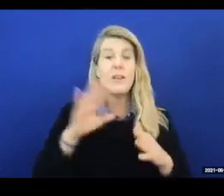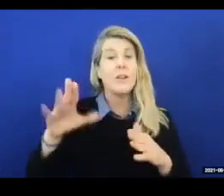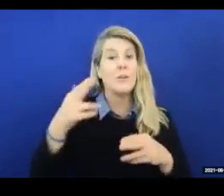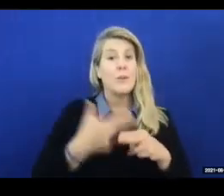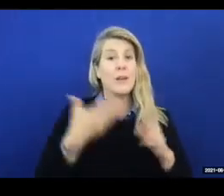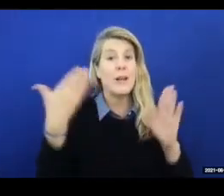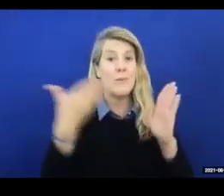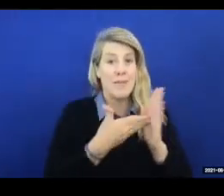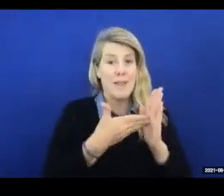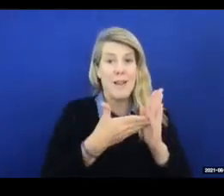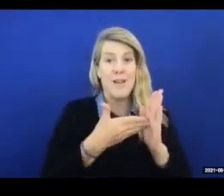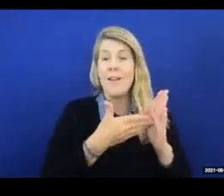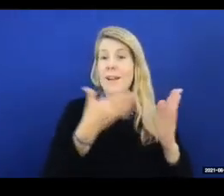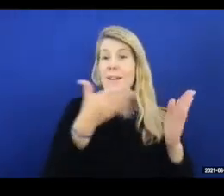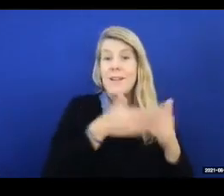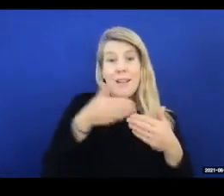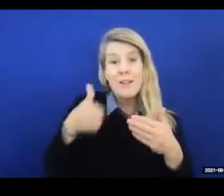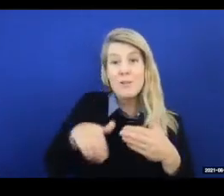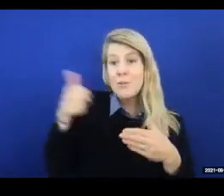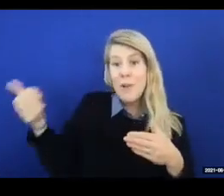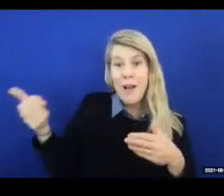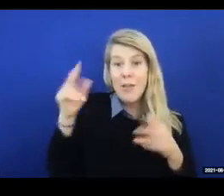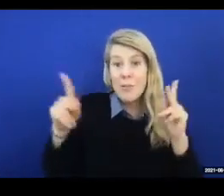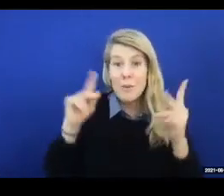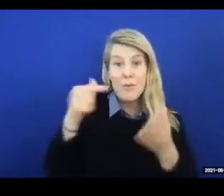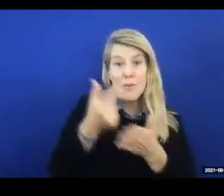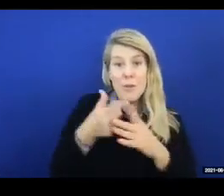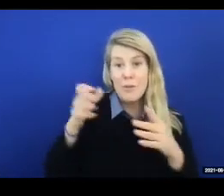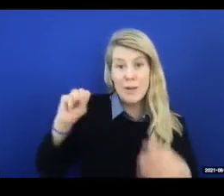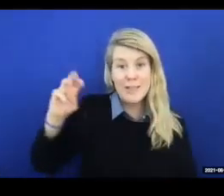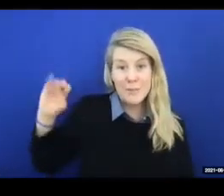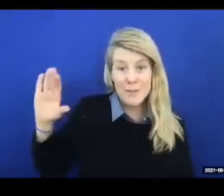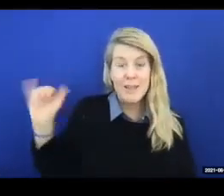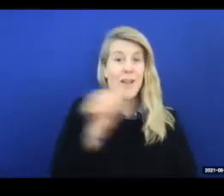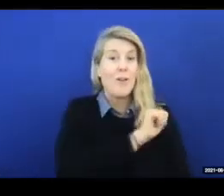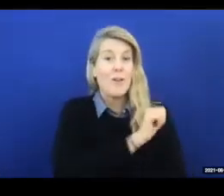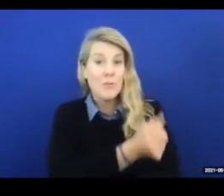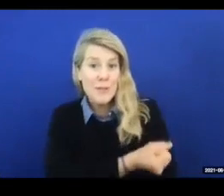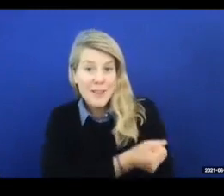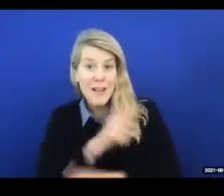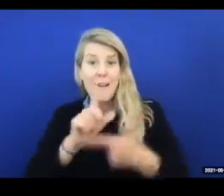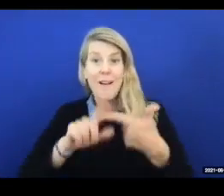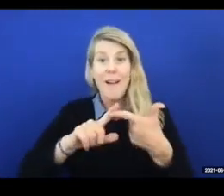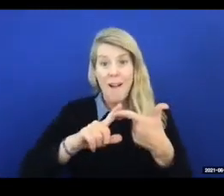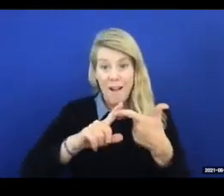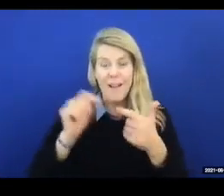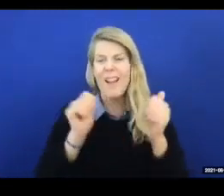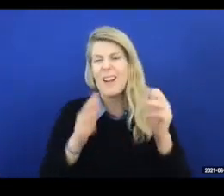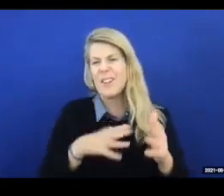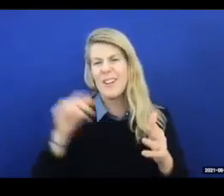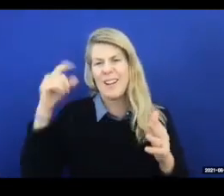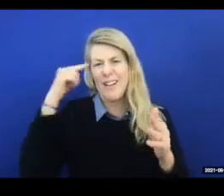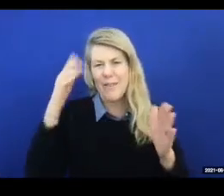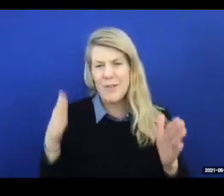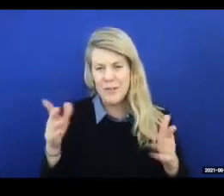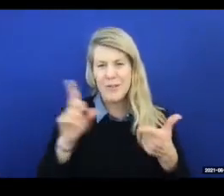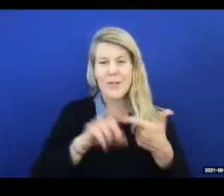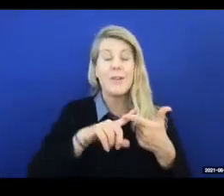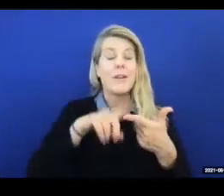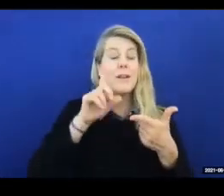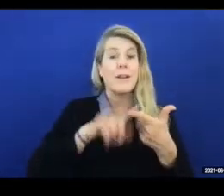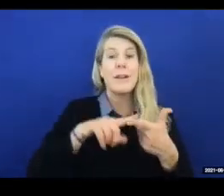listed alongside notable SMC alumni like Arnold Schwarzenegger, actor and former California